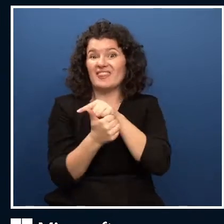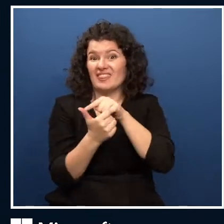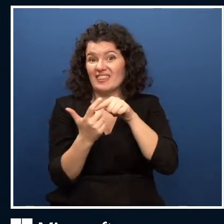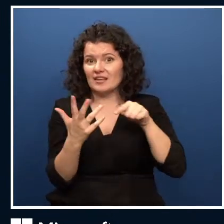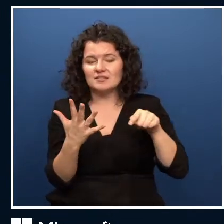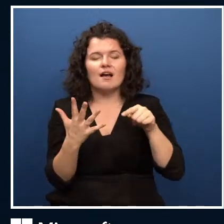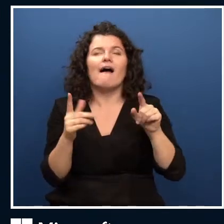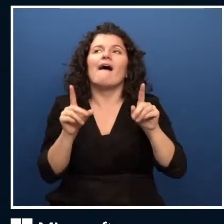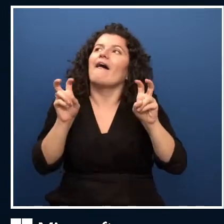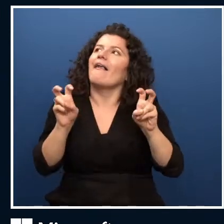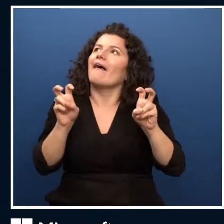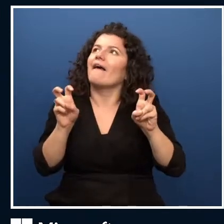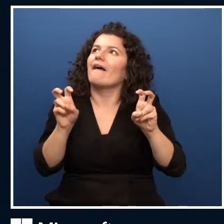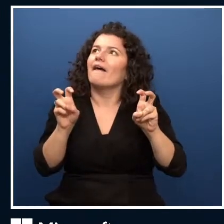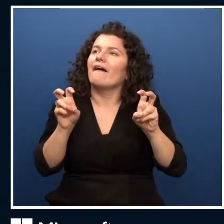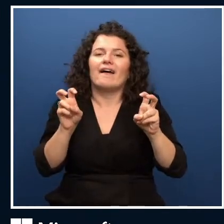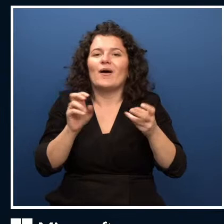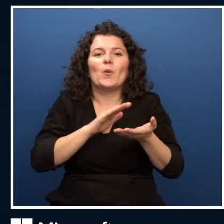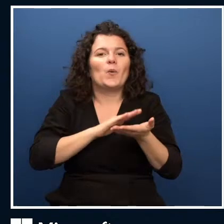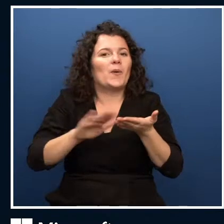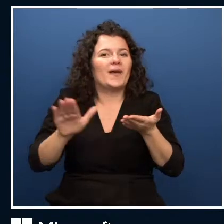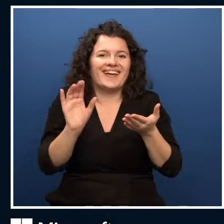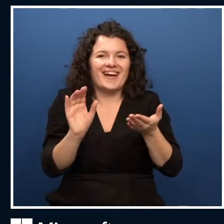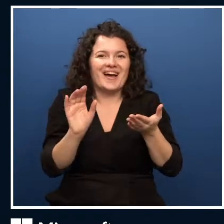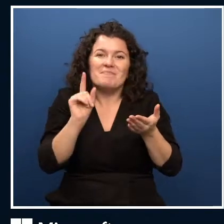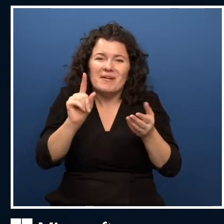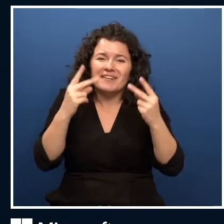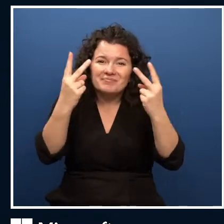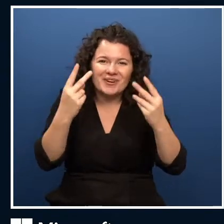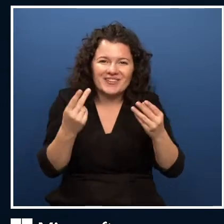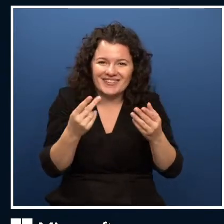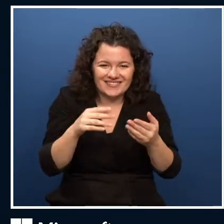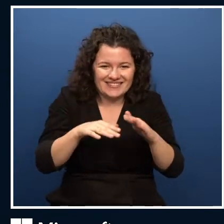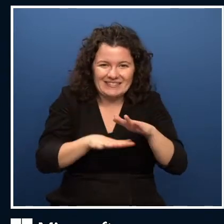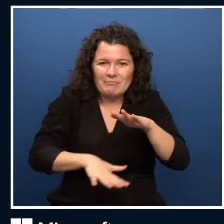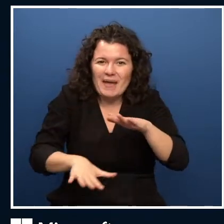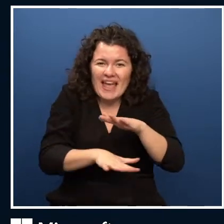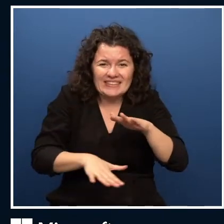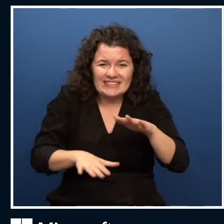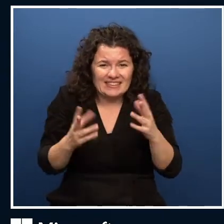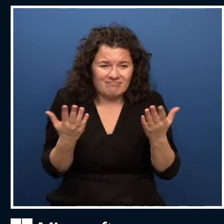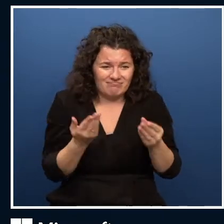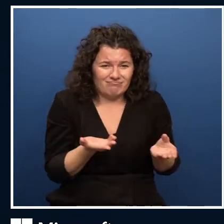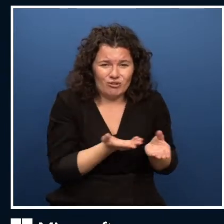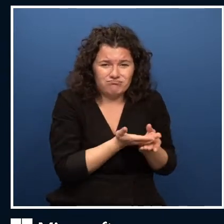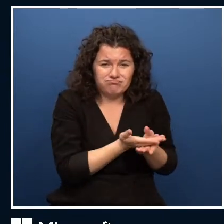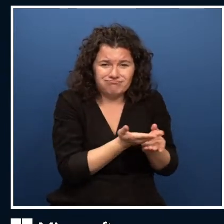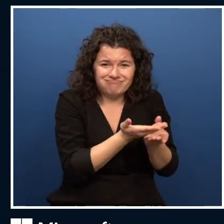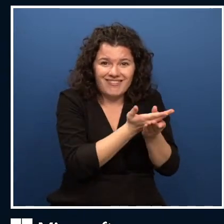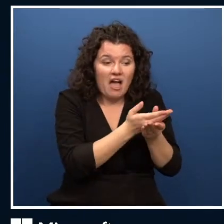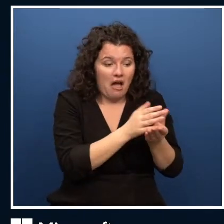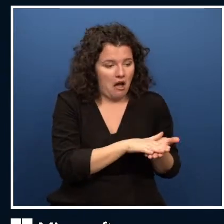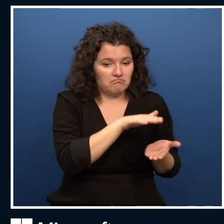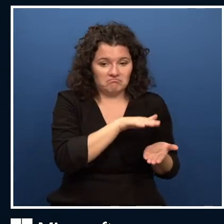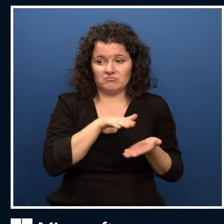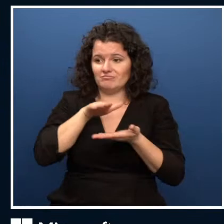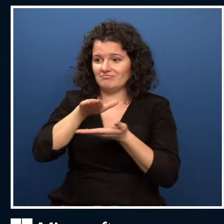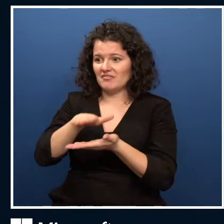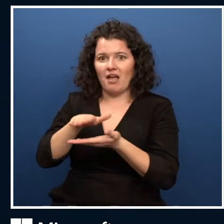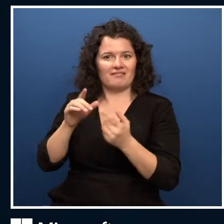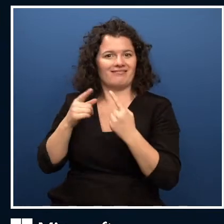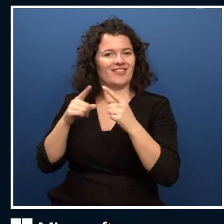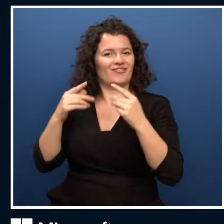that a lot of people don't do. And it's very easy to separate yourself from the pack because you did the things that other people